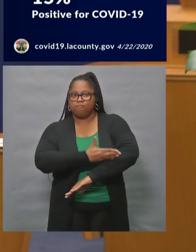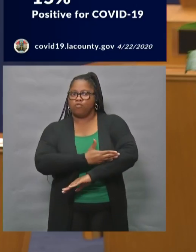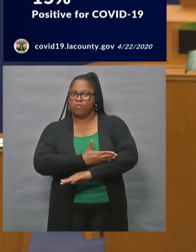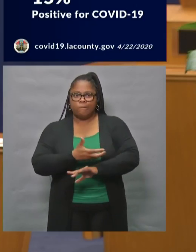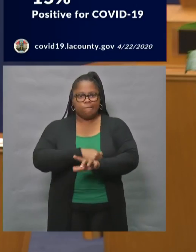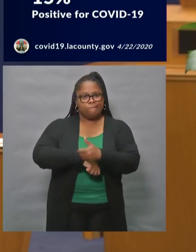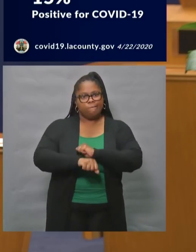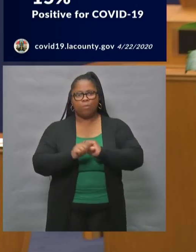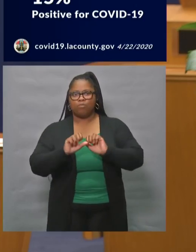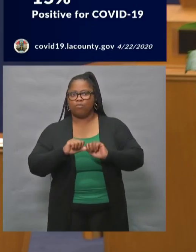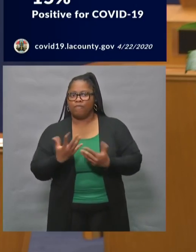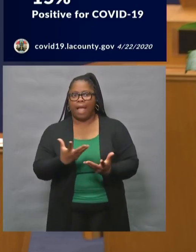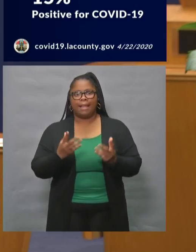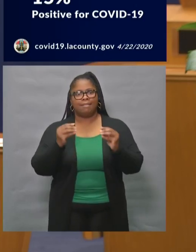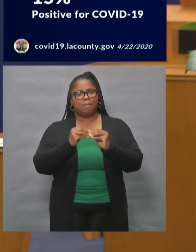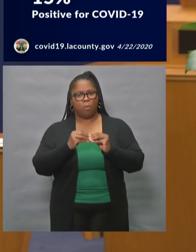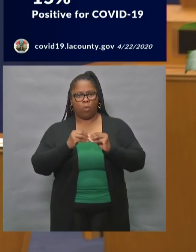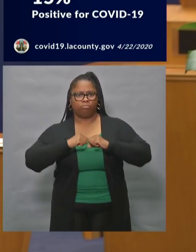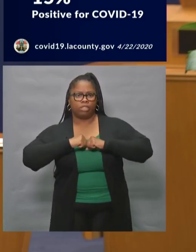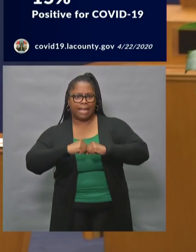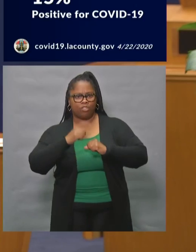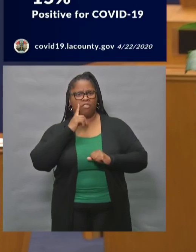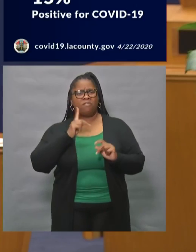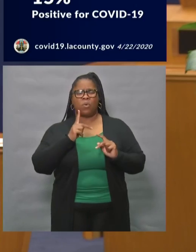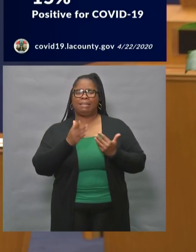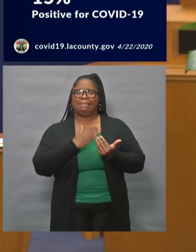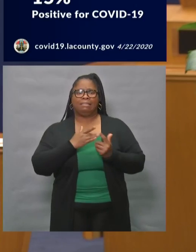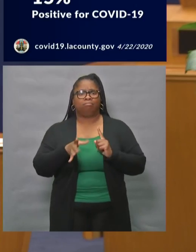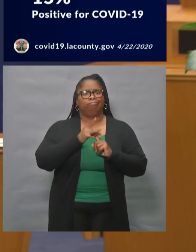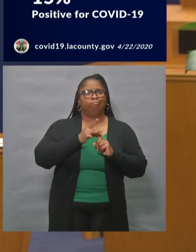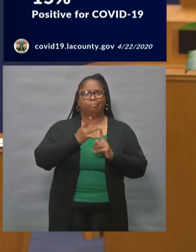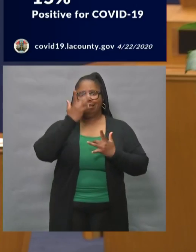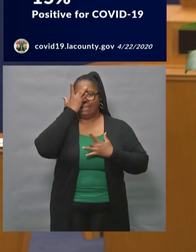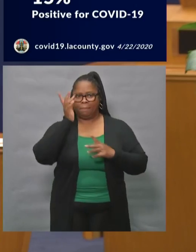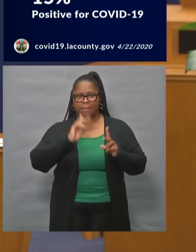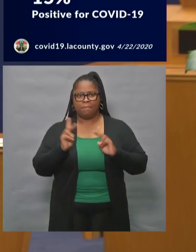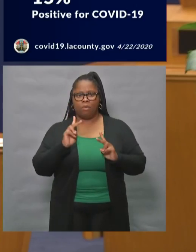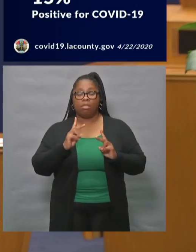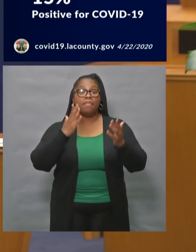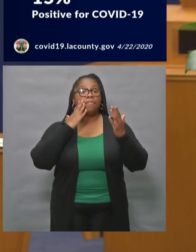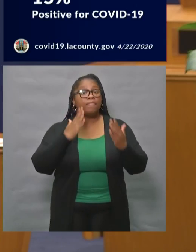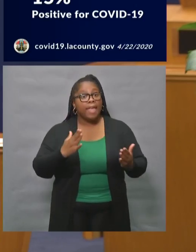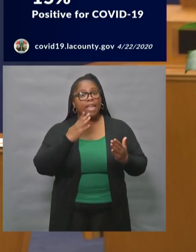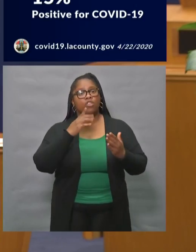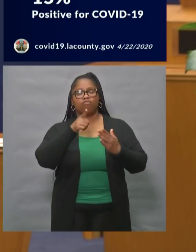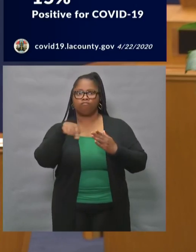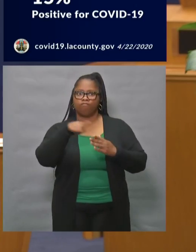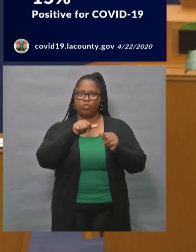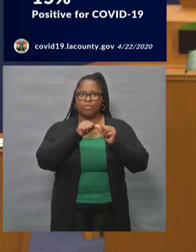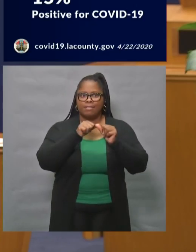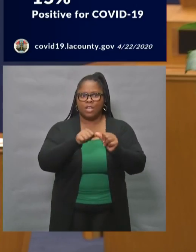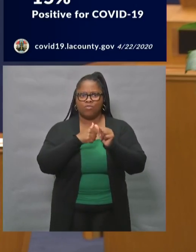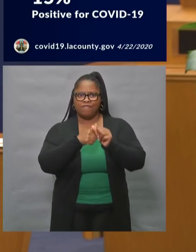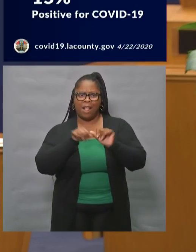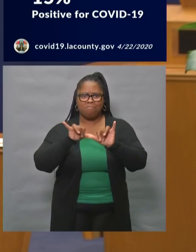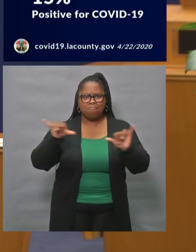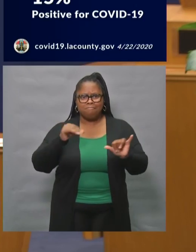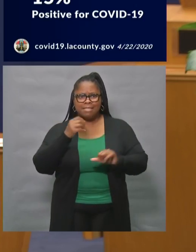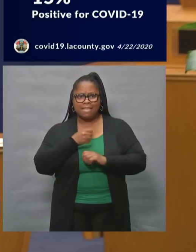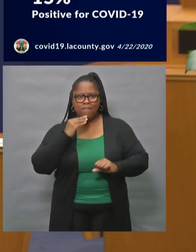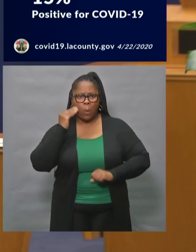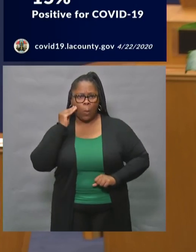vulnerable. I do want to thank everyone for continuing to follow the Safer at Home order. And I know the weather is getting more beautiful by